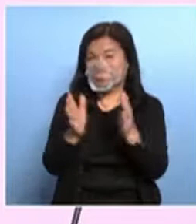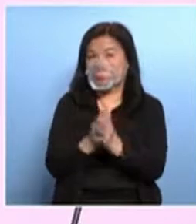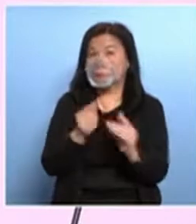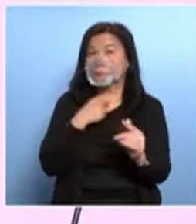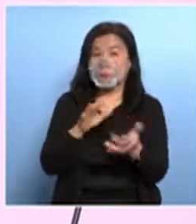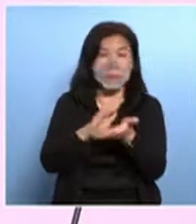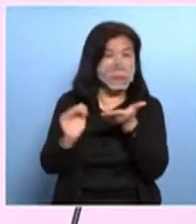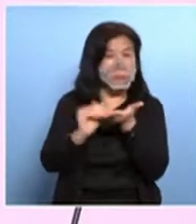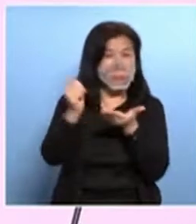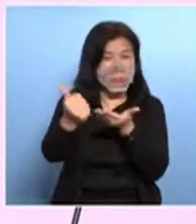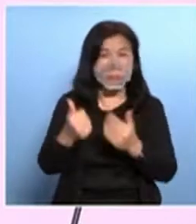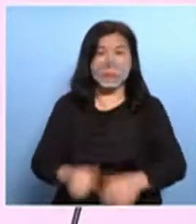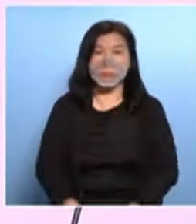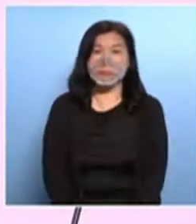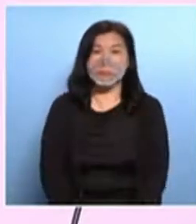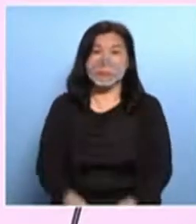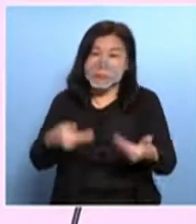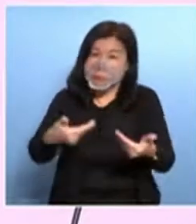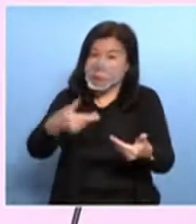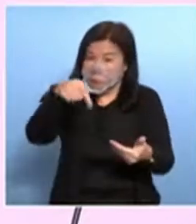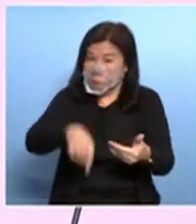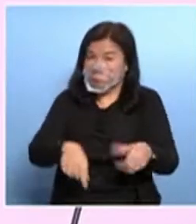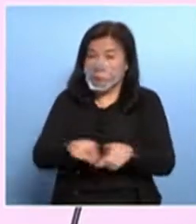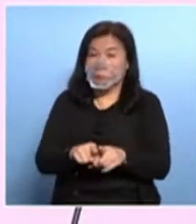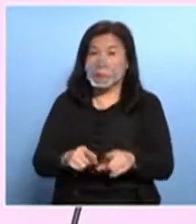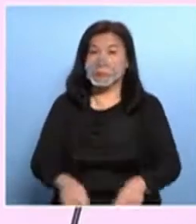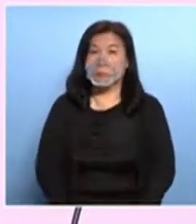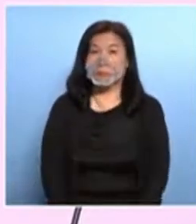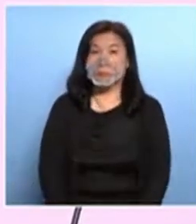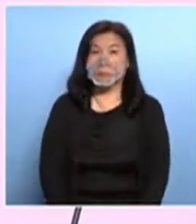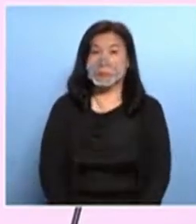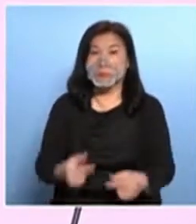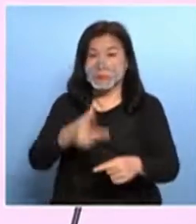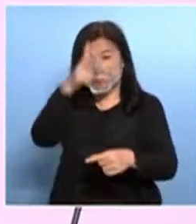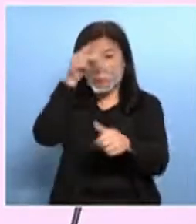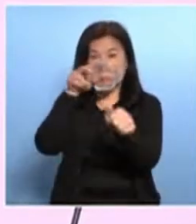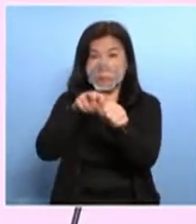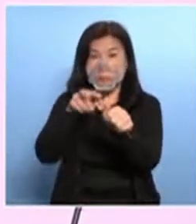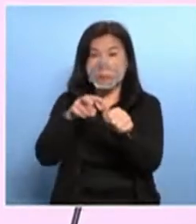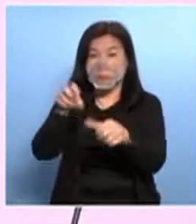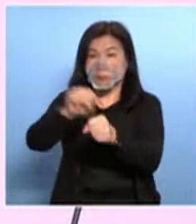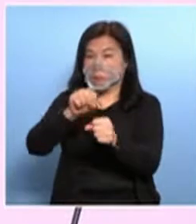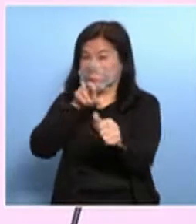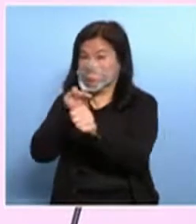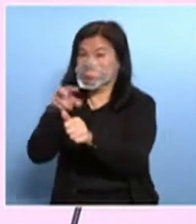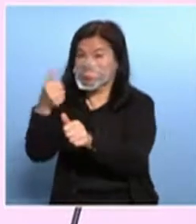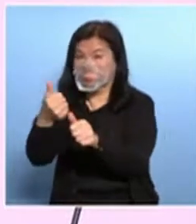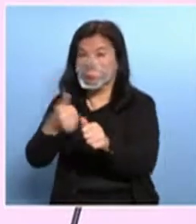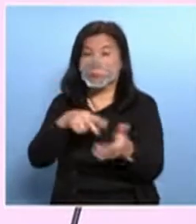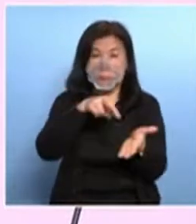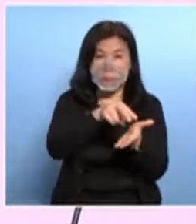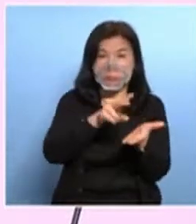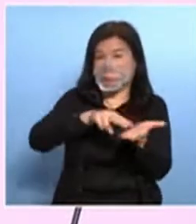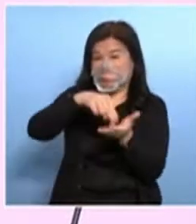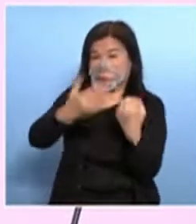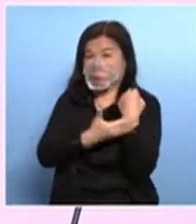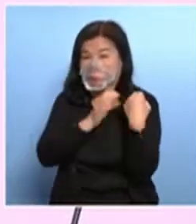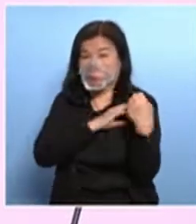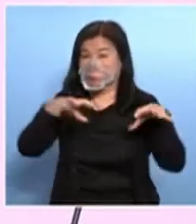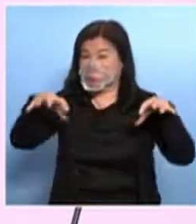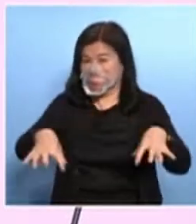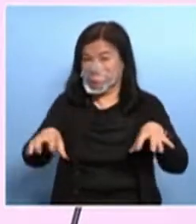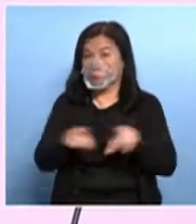steadfast and successful implementation so that Hong Kong can consolidate and strengthen its uniqueness and advantages under the system. At present,